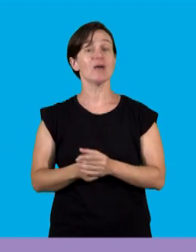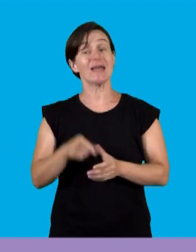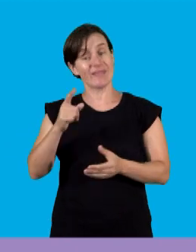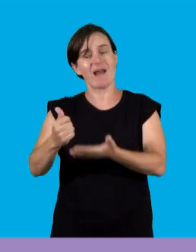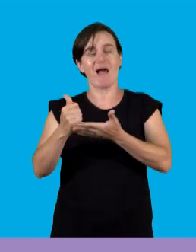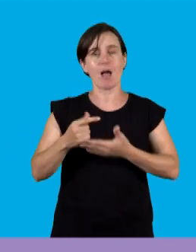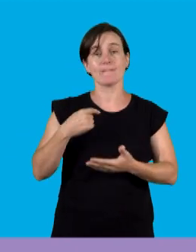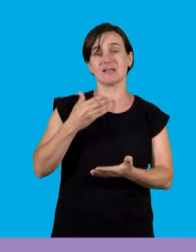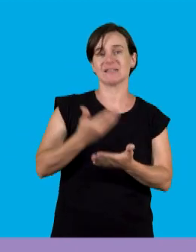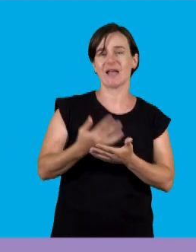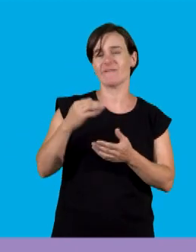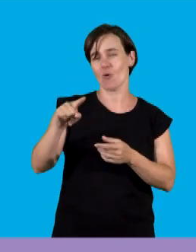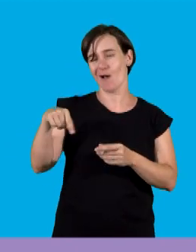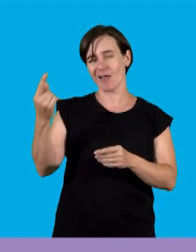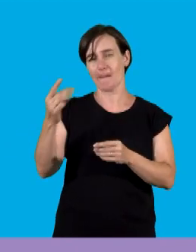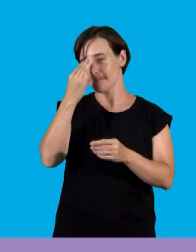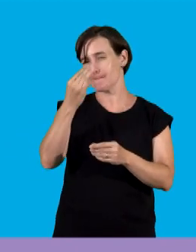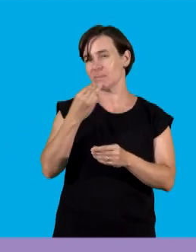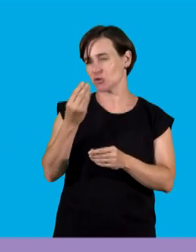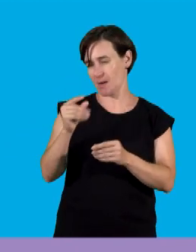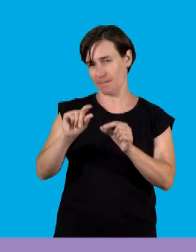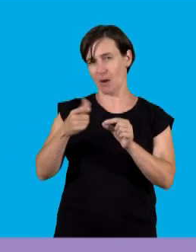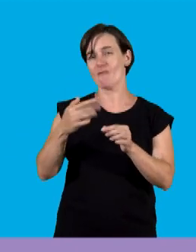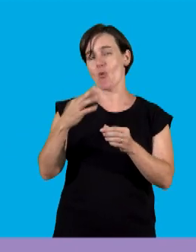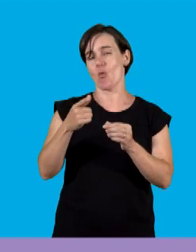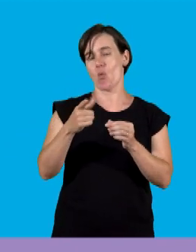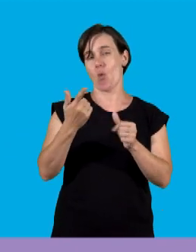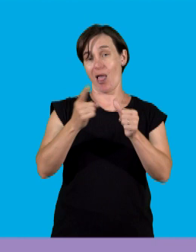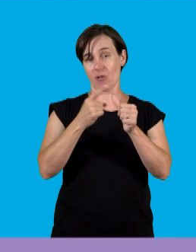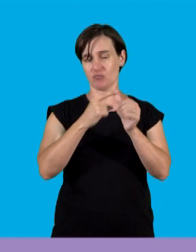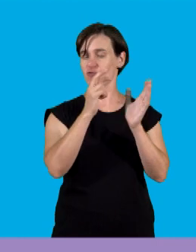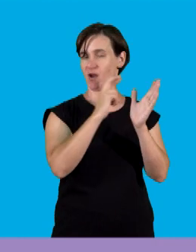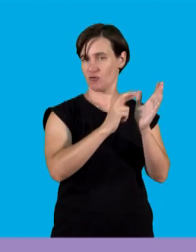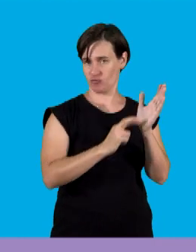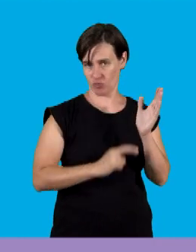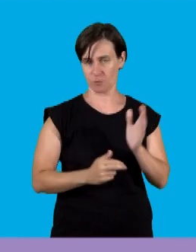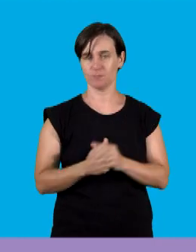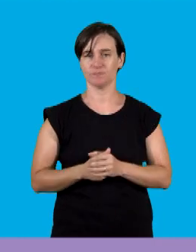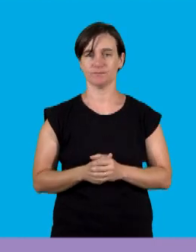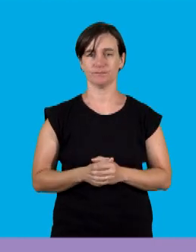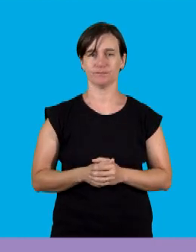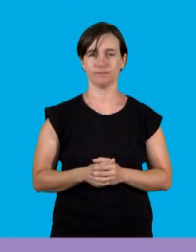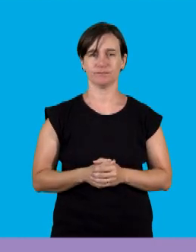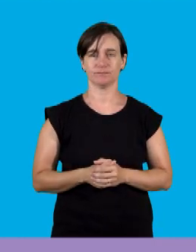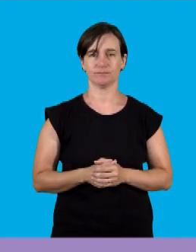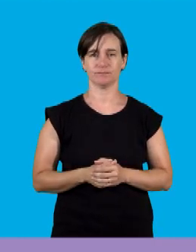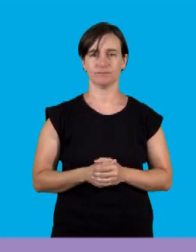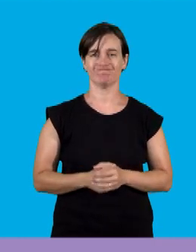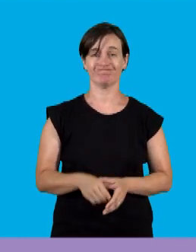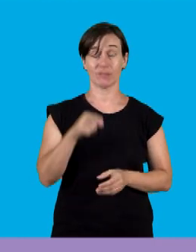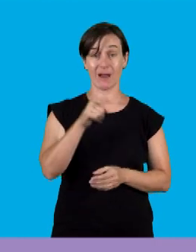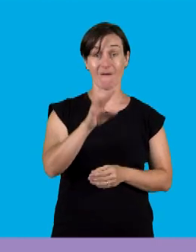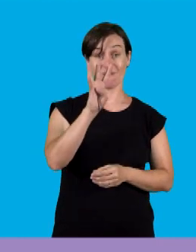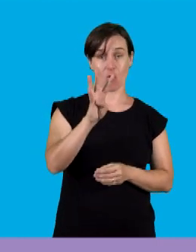us in coming up with that algebraic rule. So remember, that 4 is a